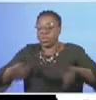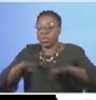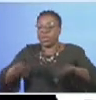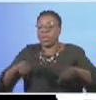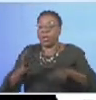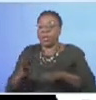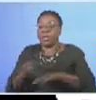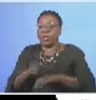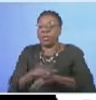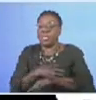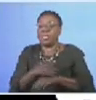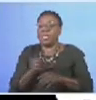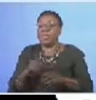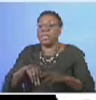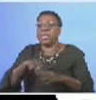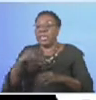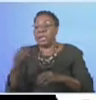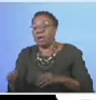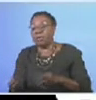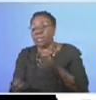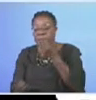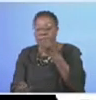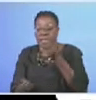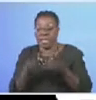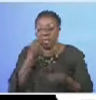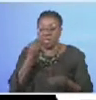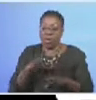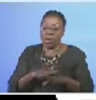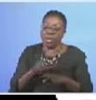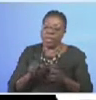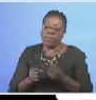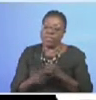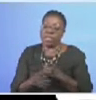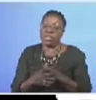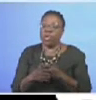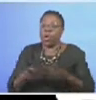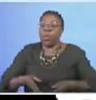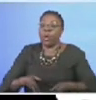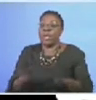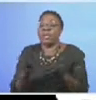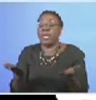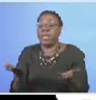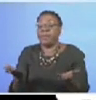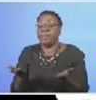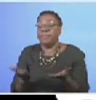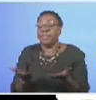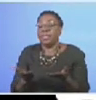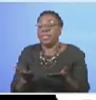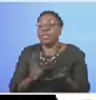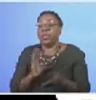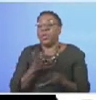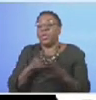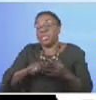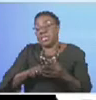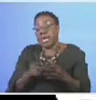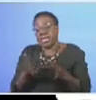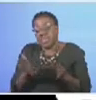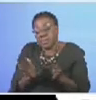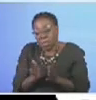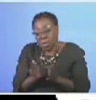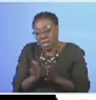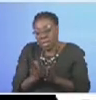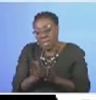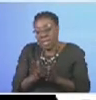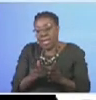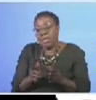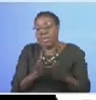do a takeout and have, like, one of the Bahamian delights on the beach, you know, while they're here. So obviously we're going to start small. We're